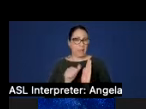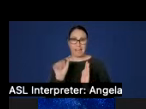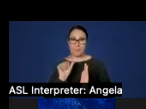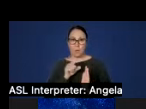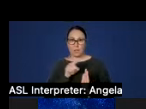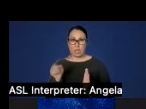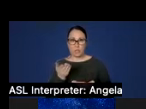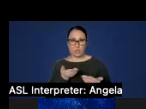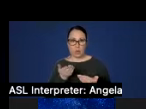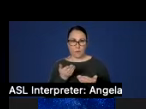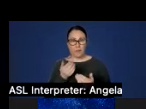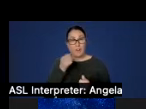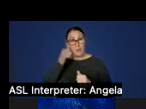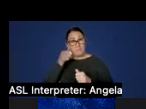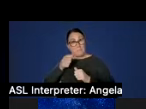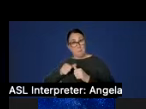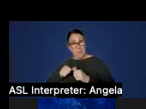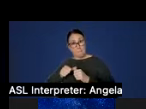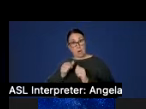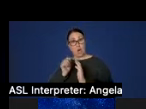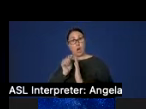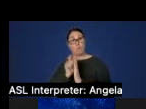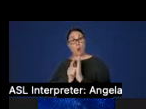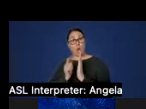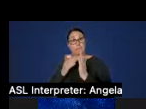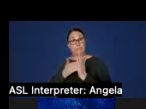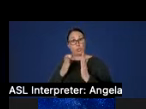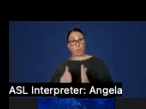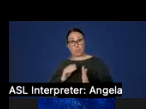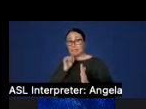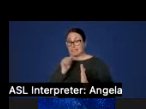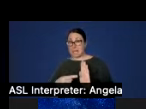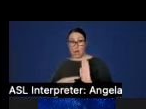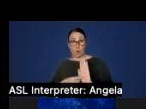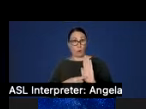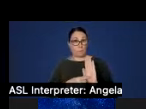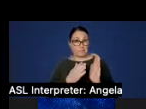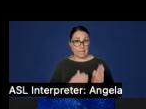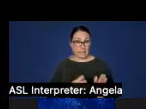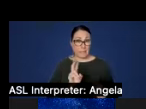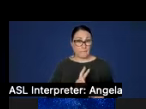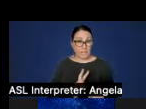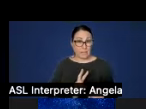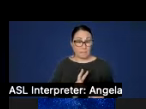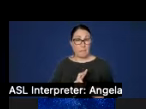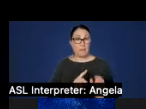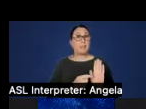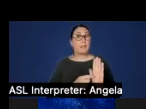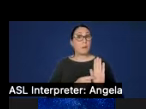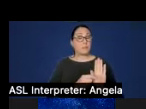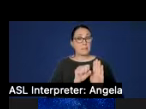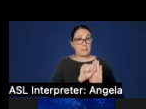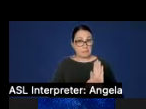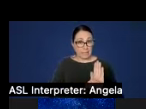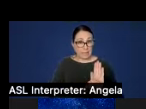that a prosecutor does not represent a victim. So a prosecutor represents the state. So whether that